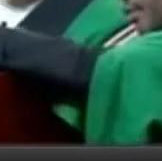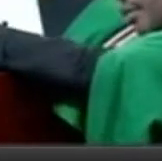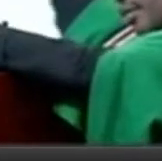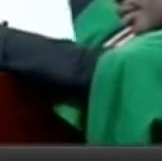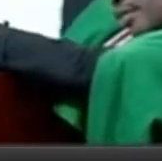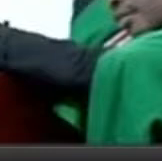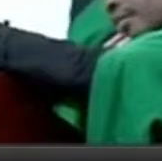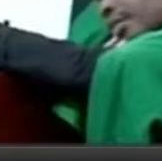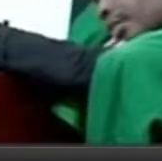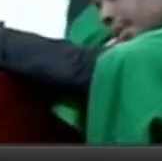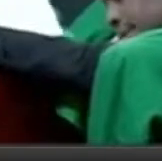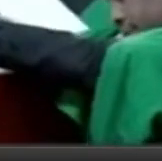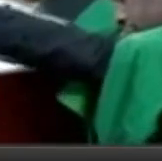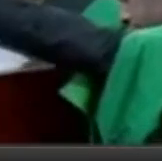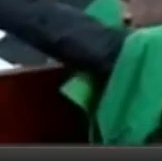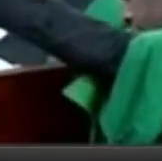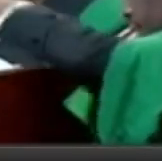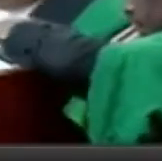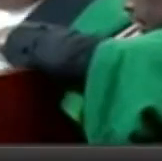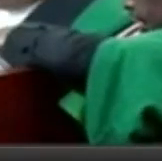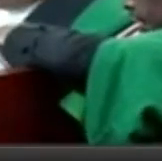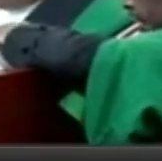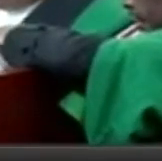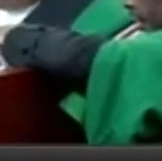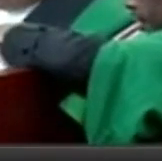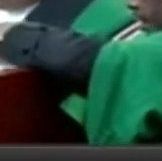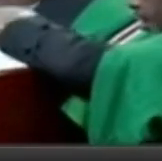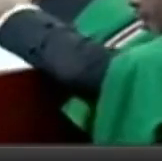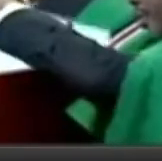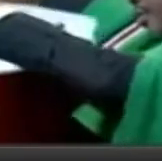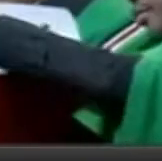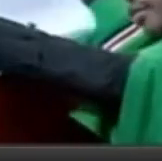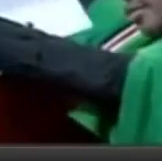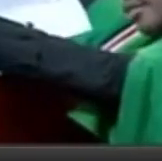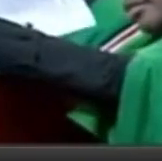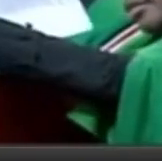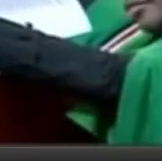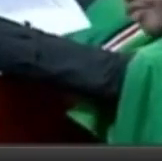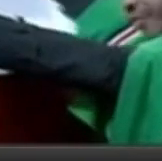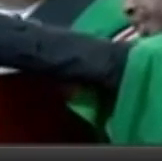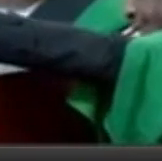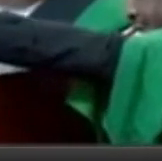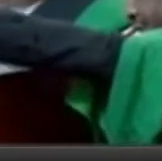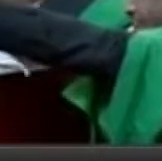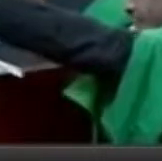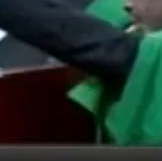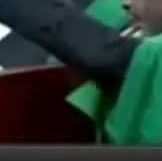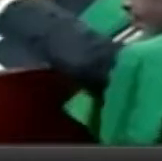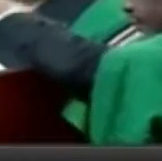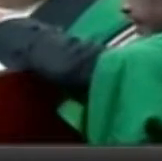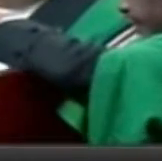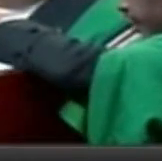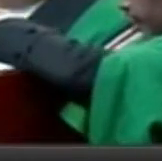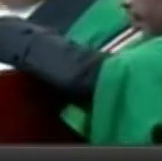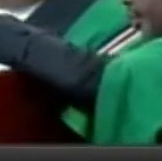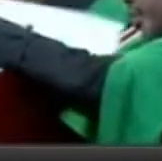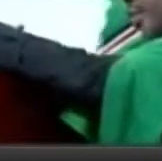Owino, who is also a teller, and they are being assisted by the clerks.